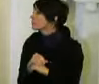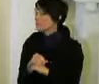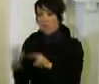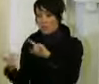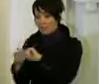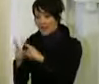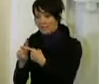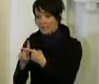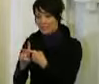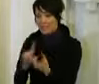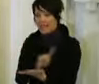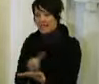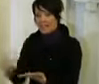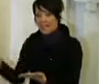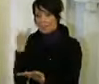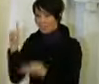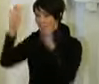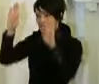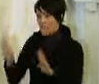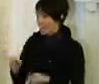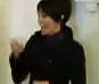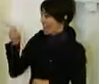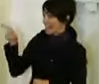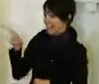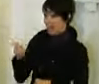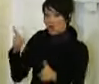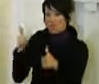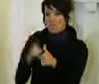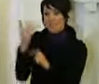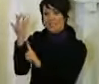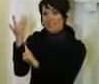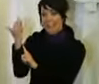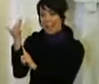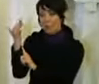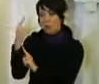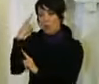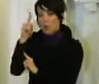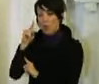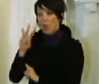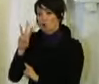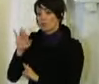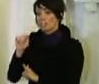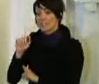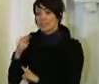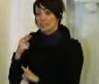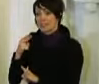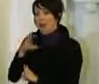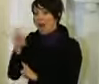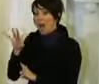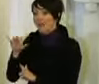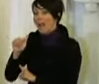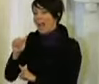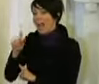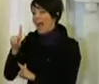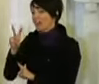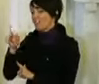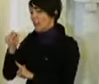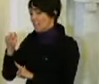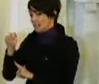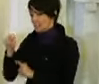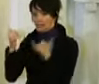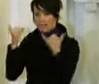Friends, last Sunday we lit the first candle on our Advent wreath, and today we will light the